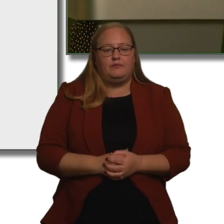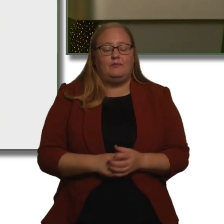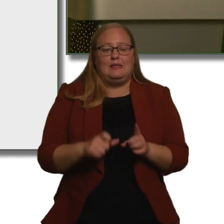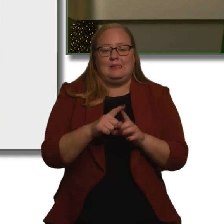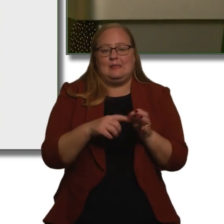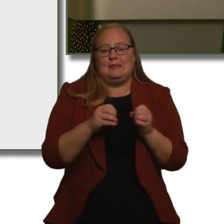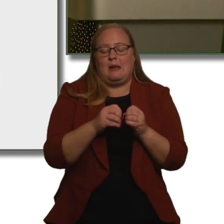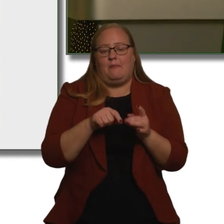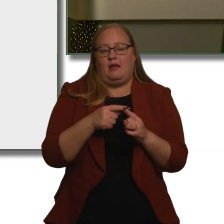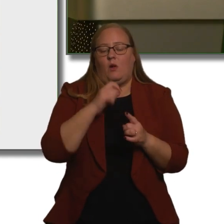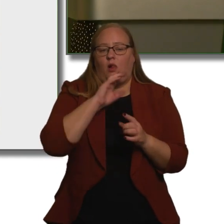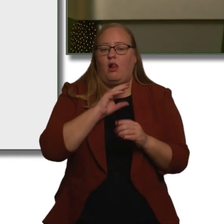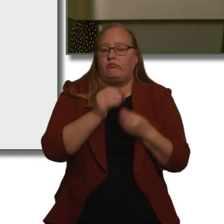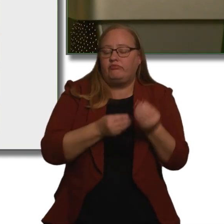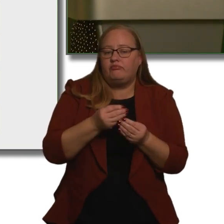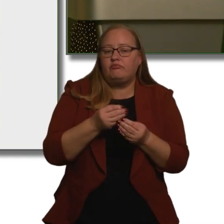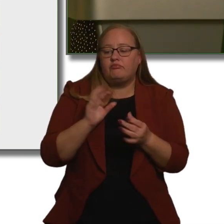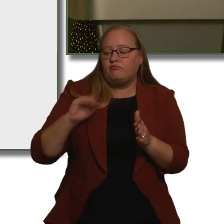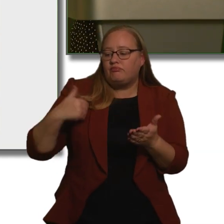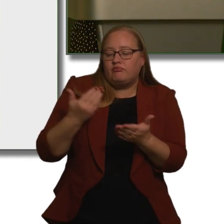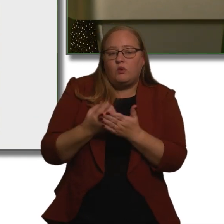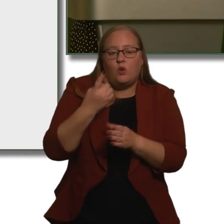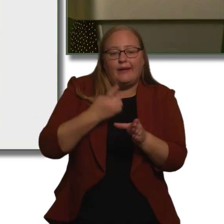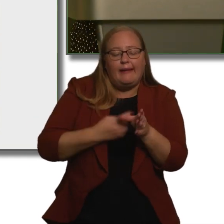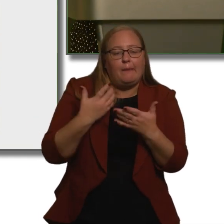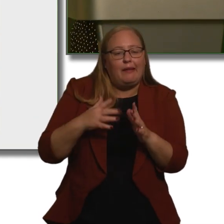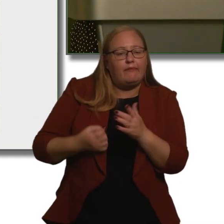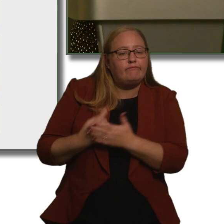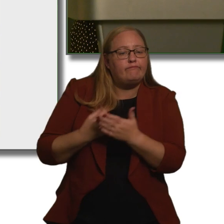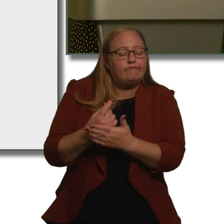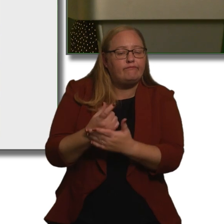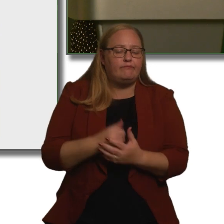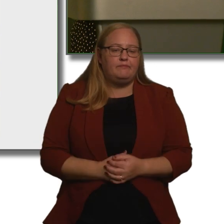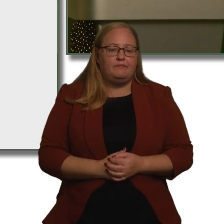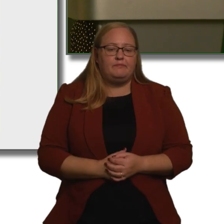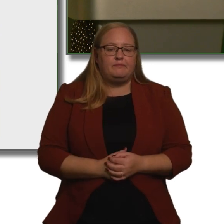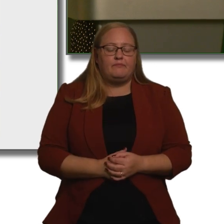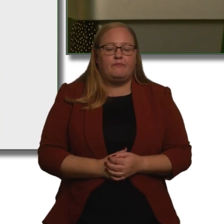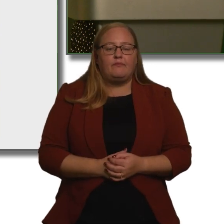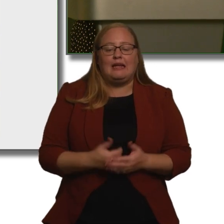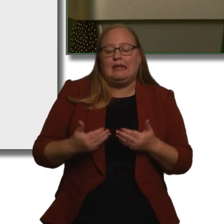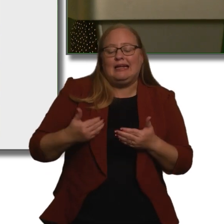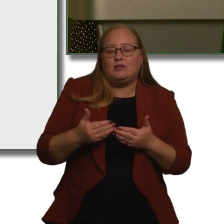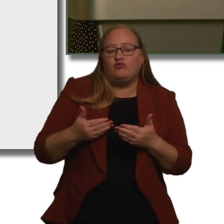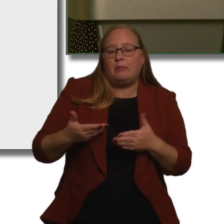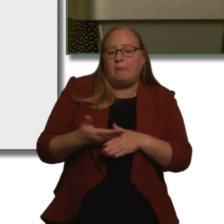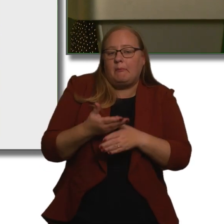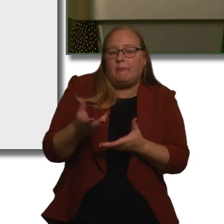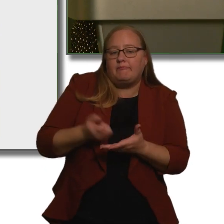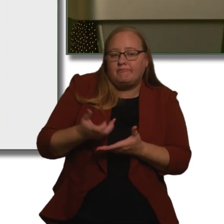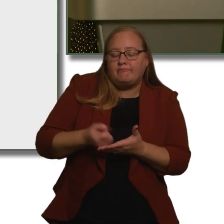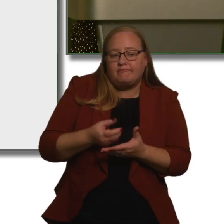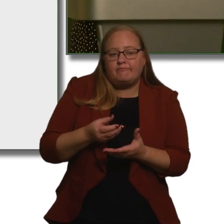progress across the society so far this year. Selina will then review our interim performance and